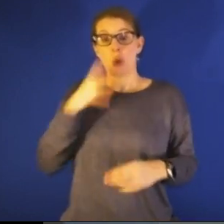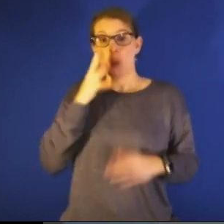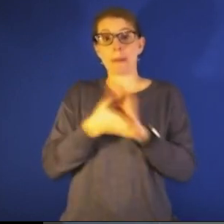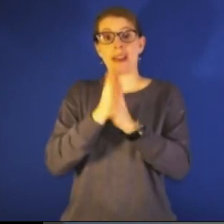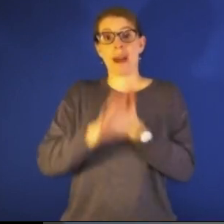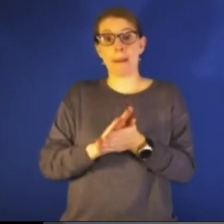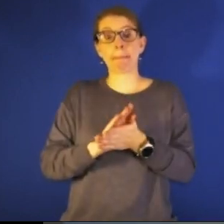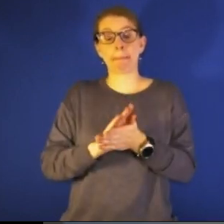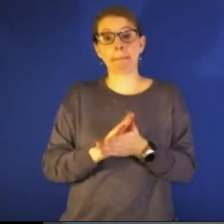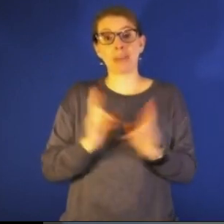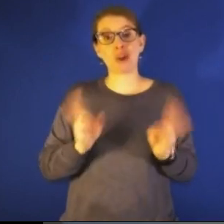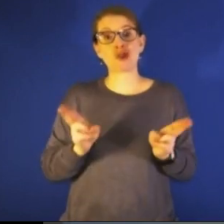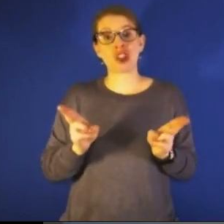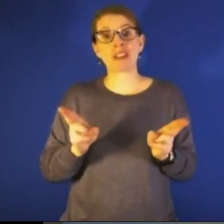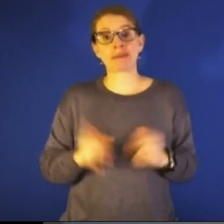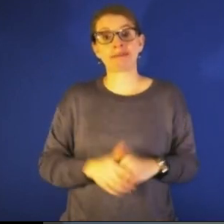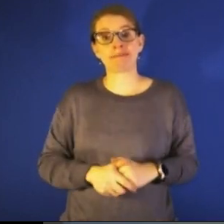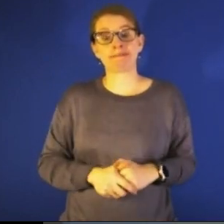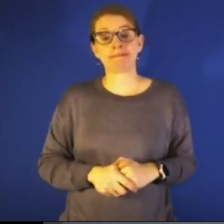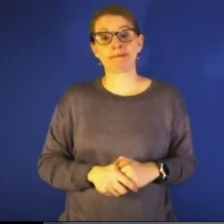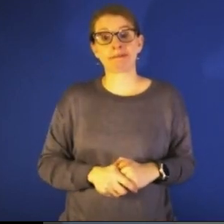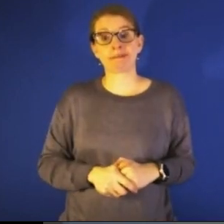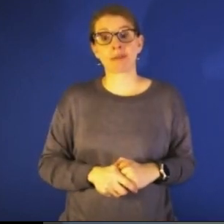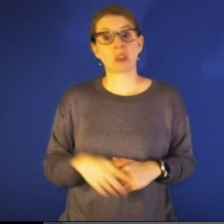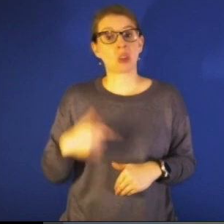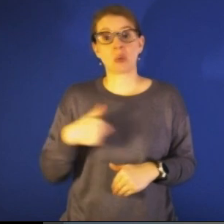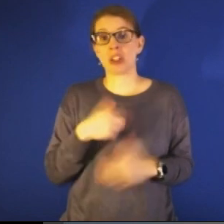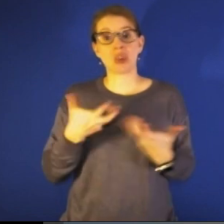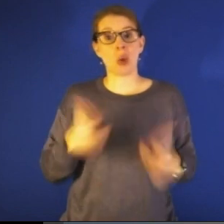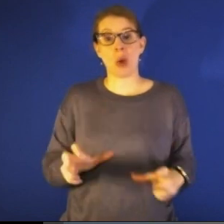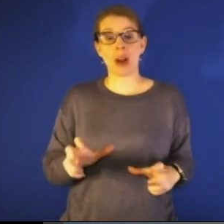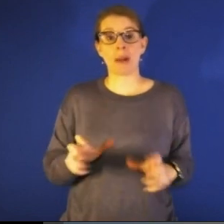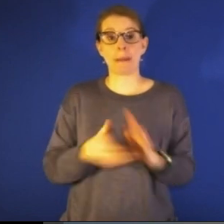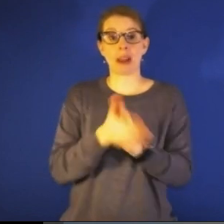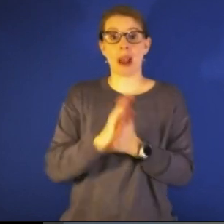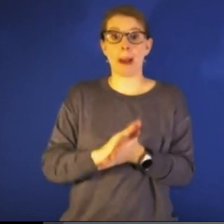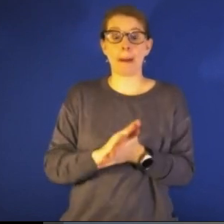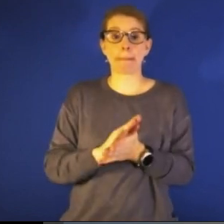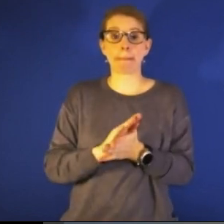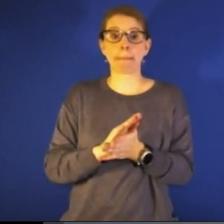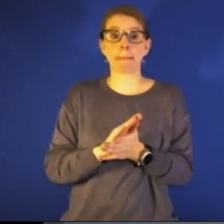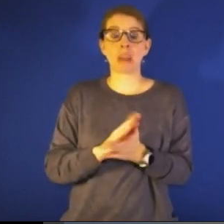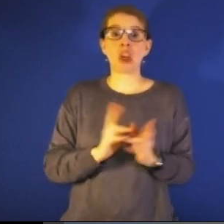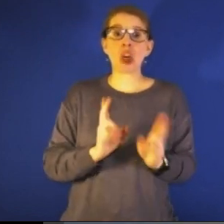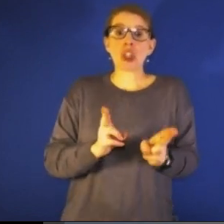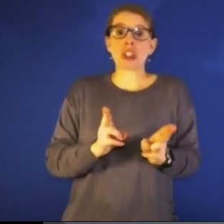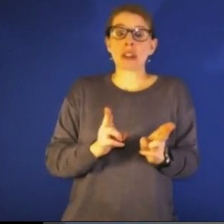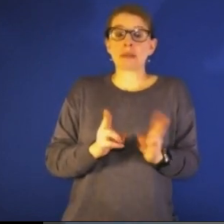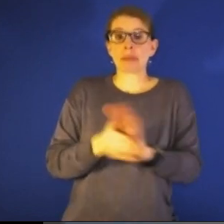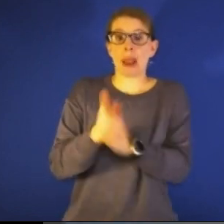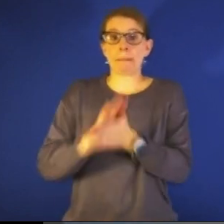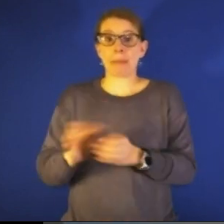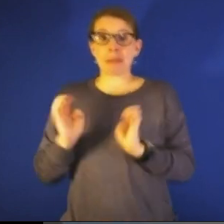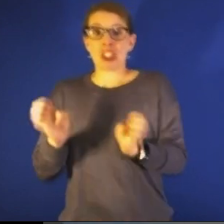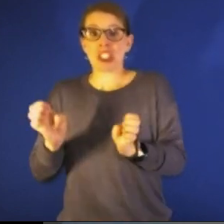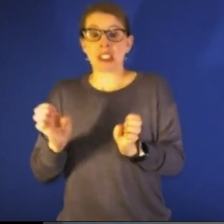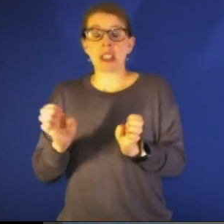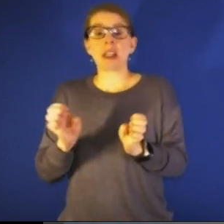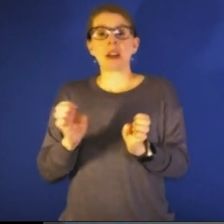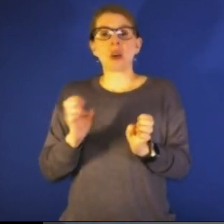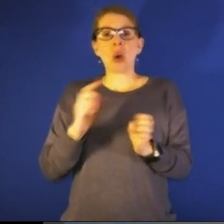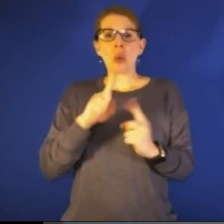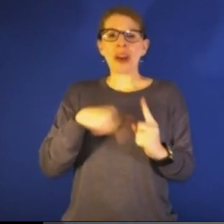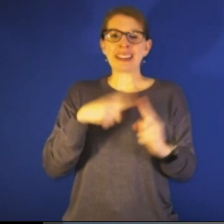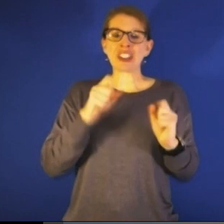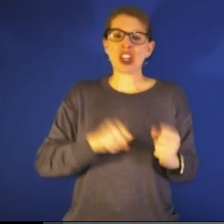urgent. And God forbid, we don't want it to go from urgent to emergent when we could have intervened at urgent. So same thing. We try to